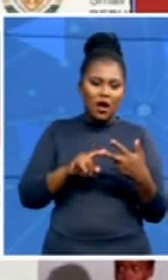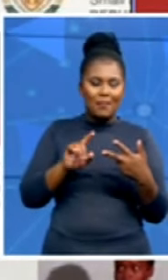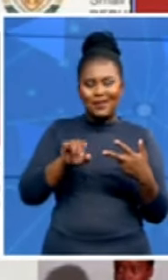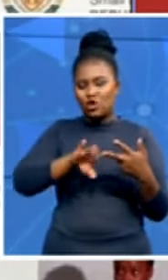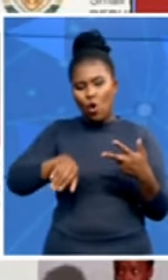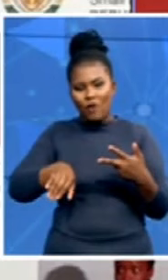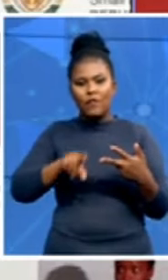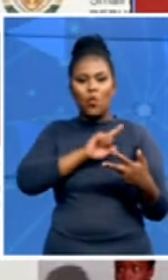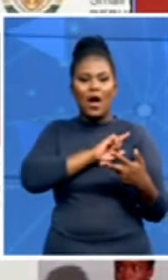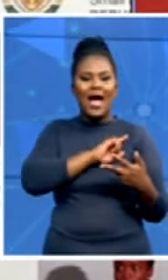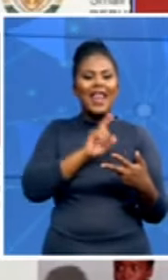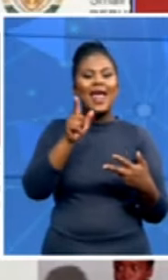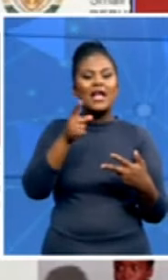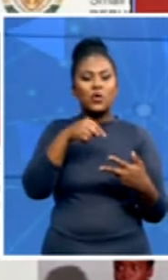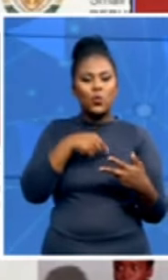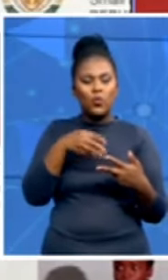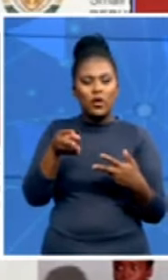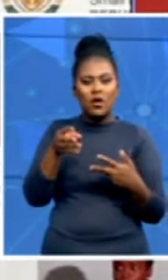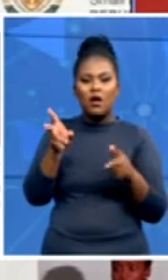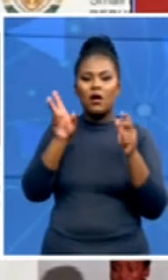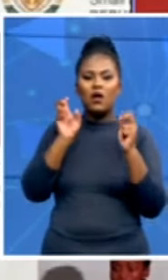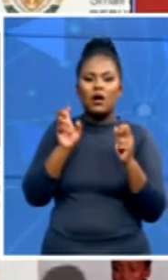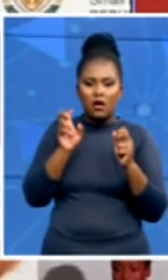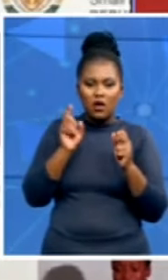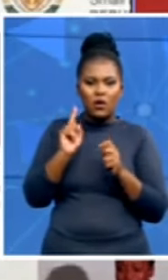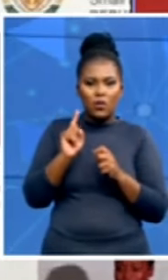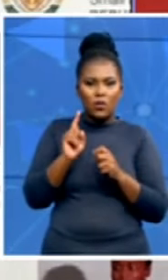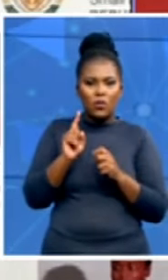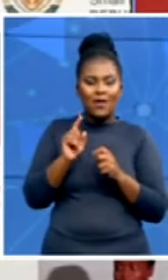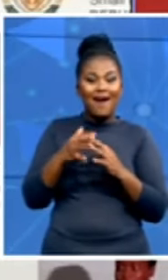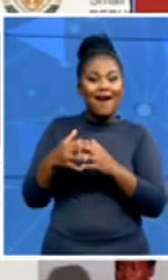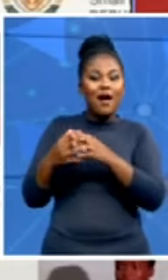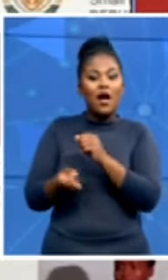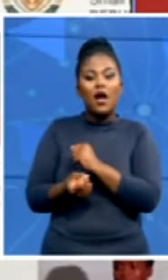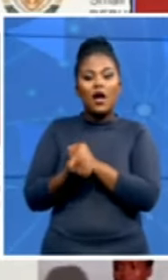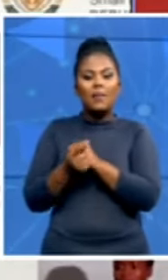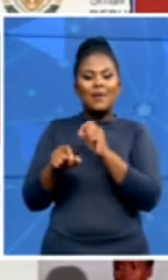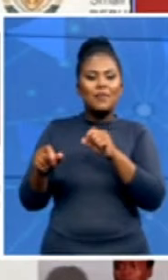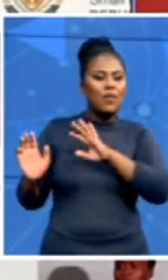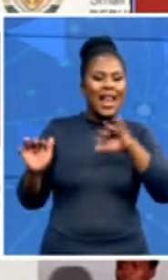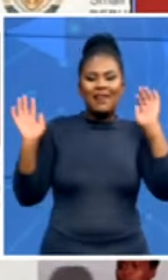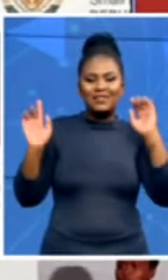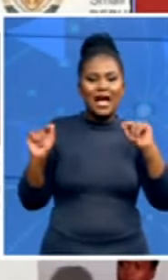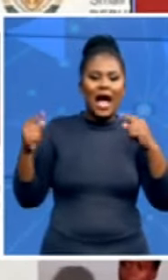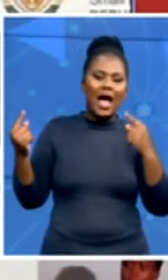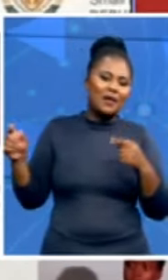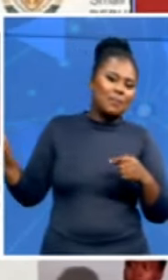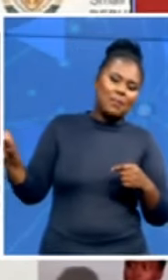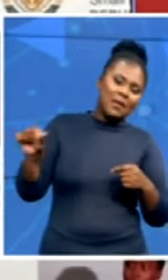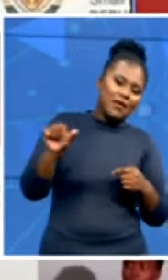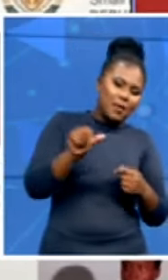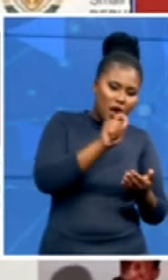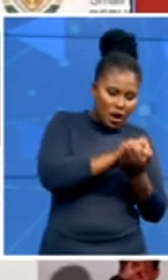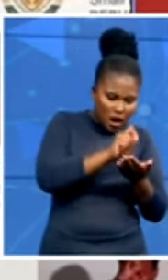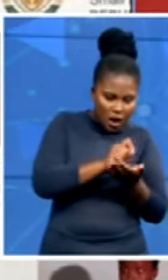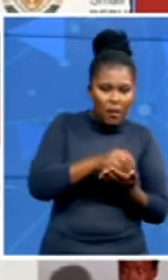when the unrest happened, people just left and they couldn't come back to post police offices. But because we